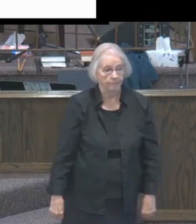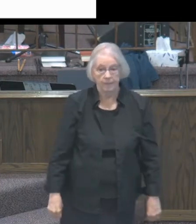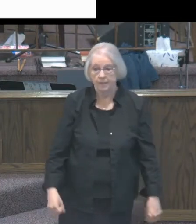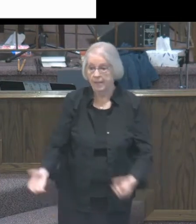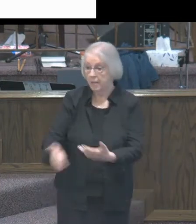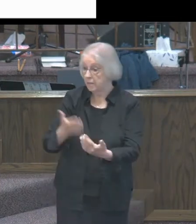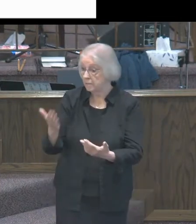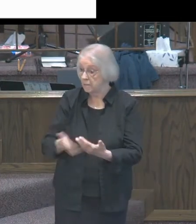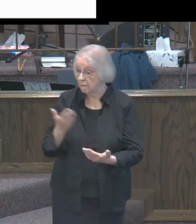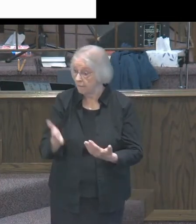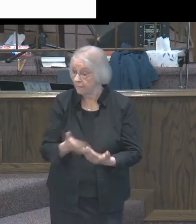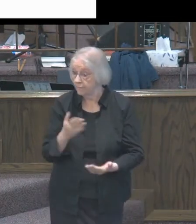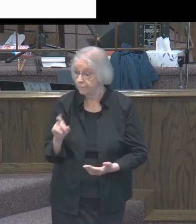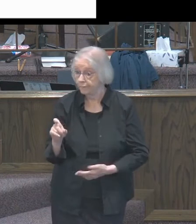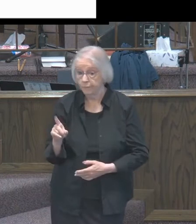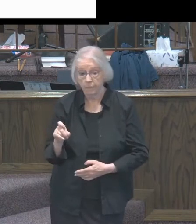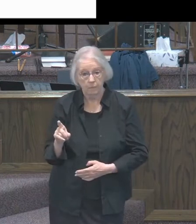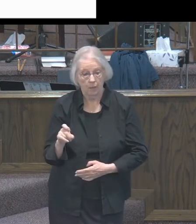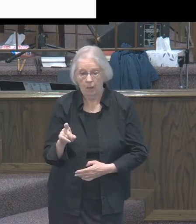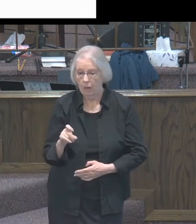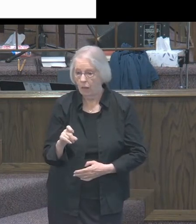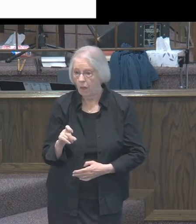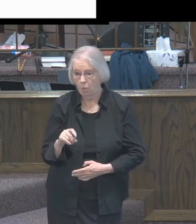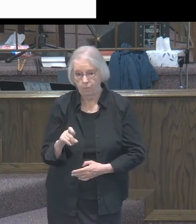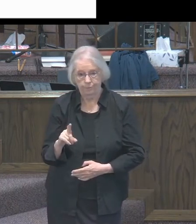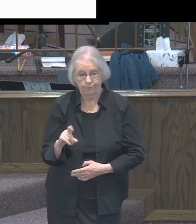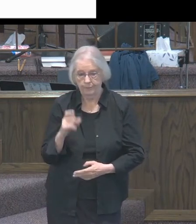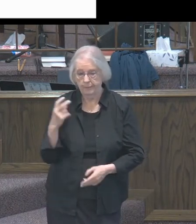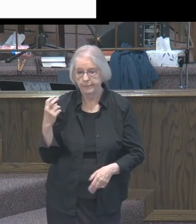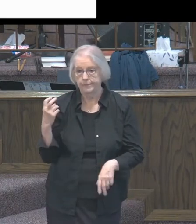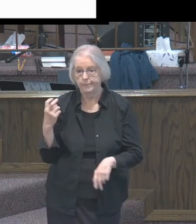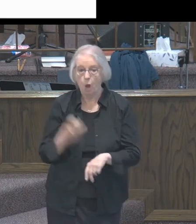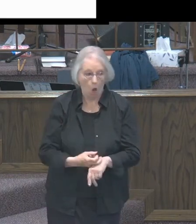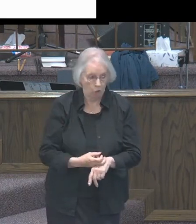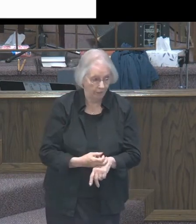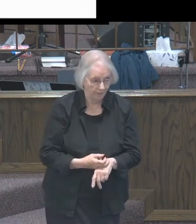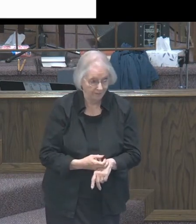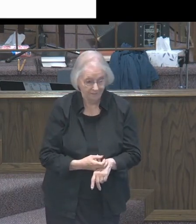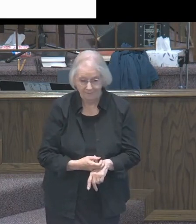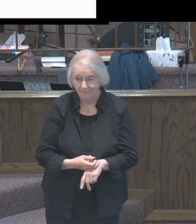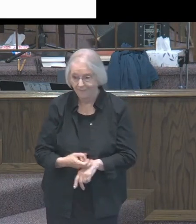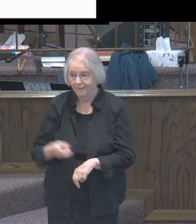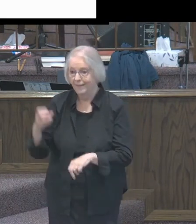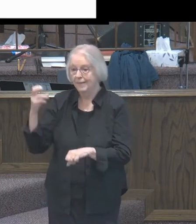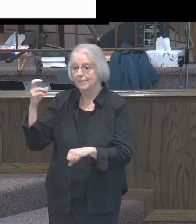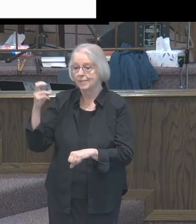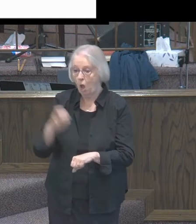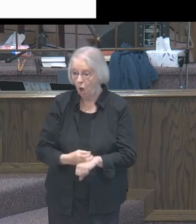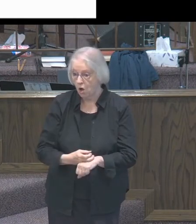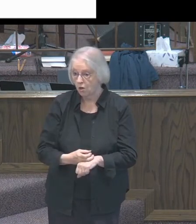Money, religion, if you will, life area after life area after life